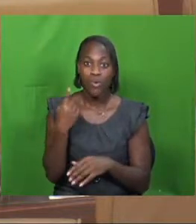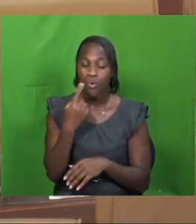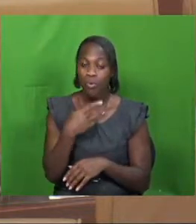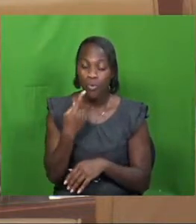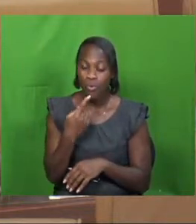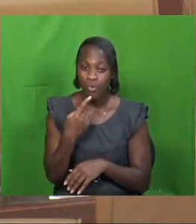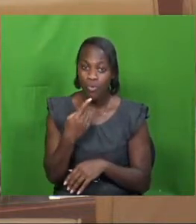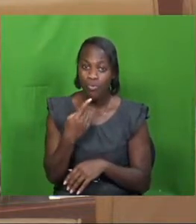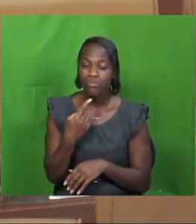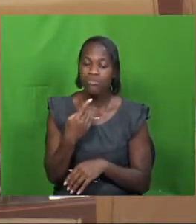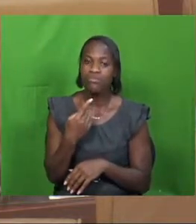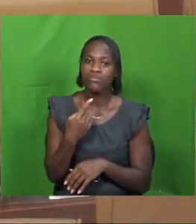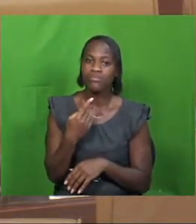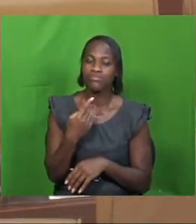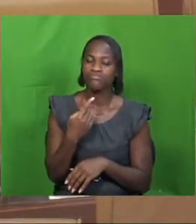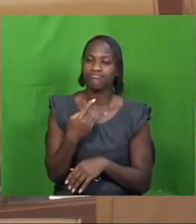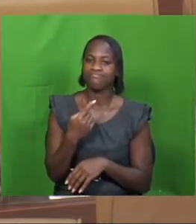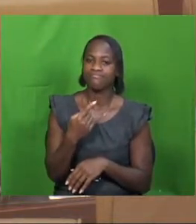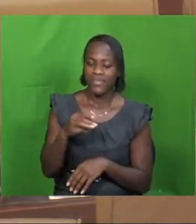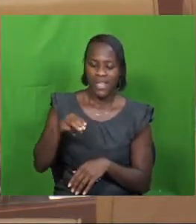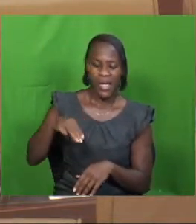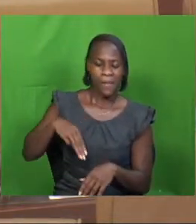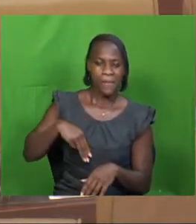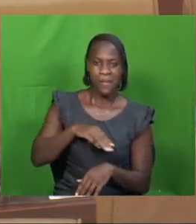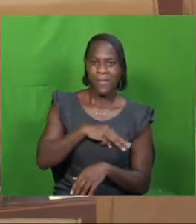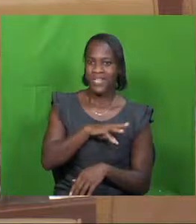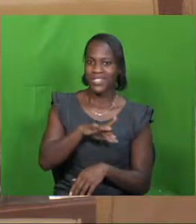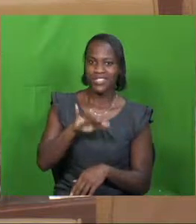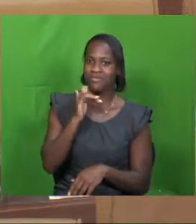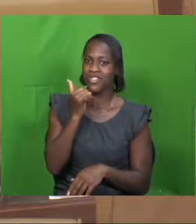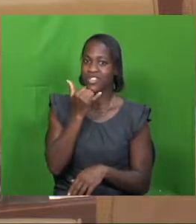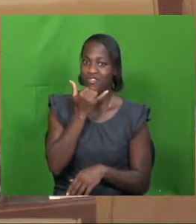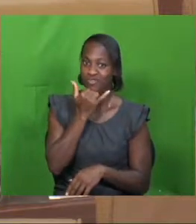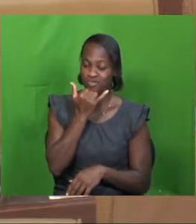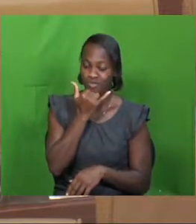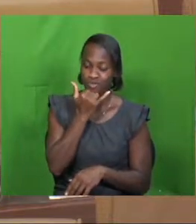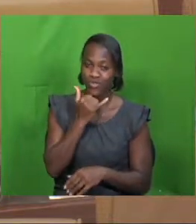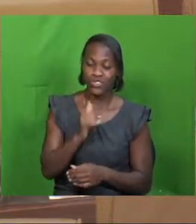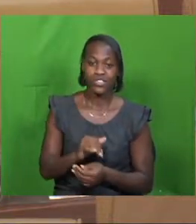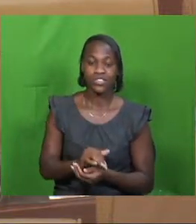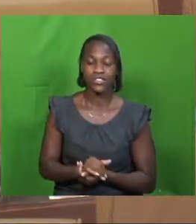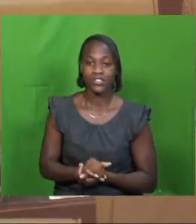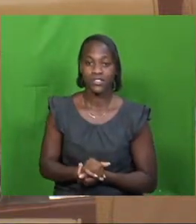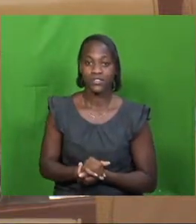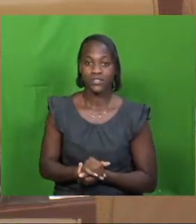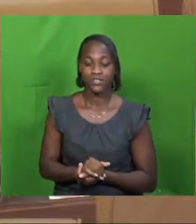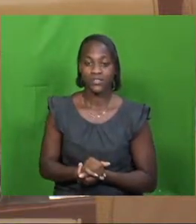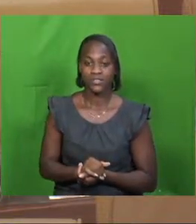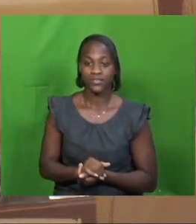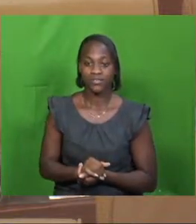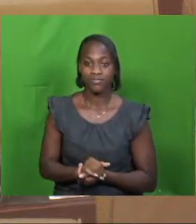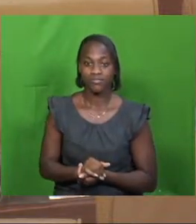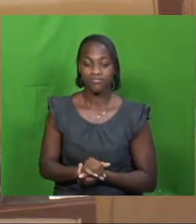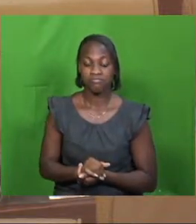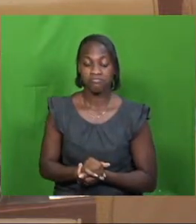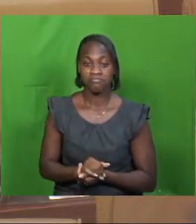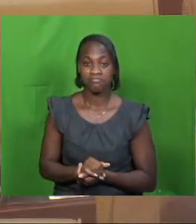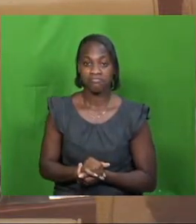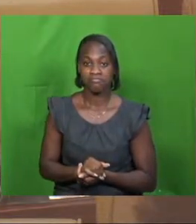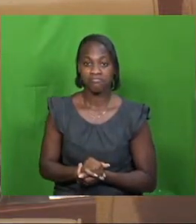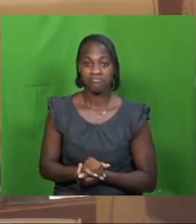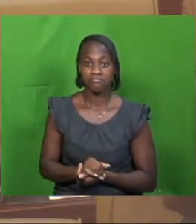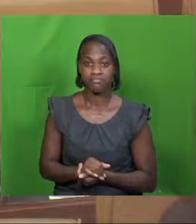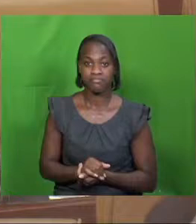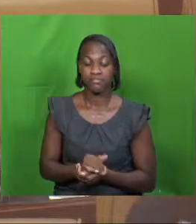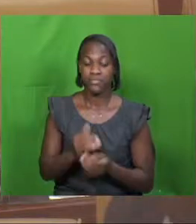Members for Agona East. It should be member for Agona East, the Honorable Queen Star, Mami Poki Asoya. So if that correction could also be